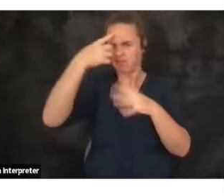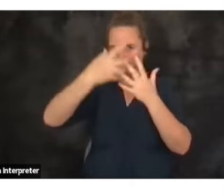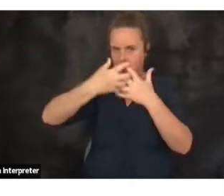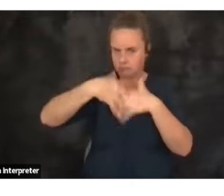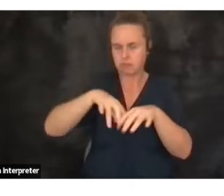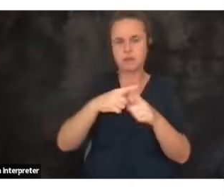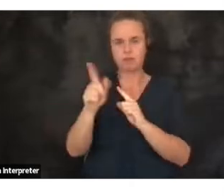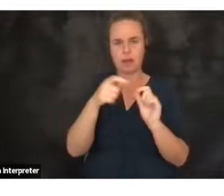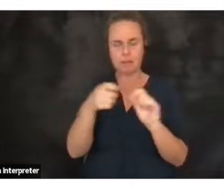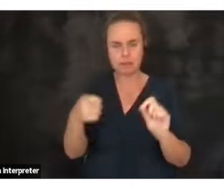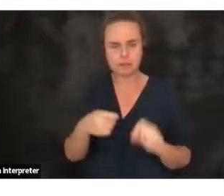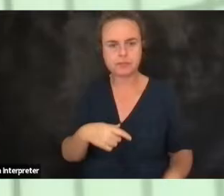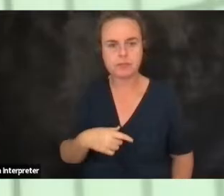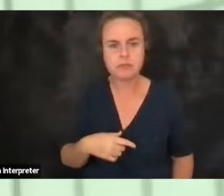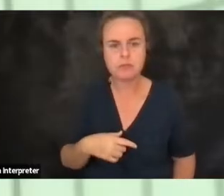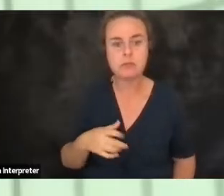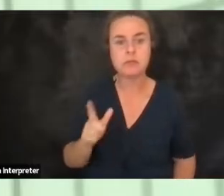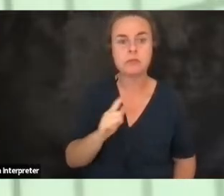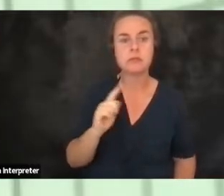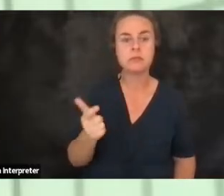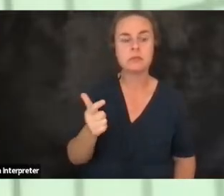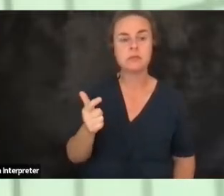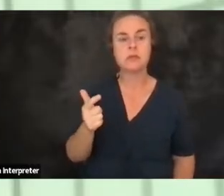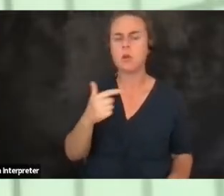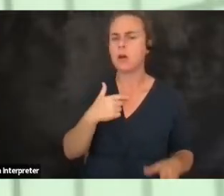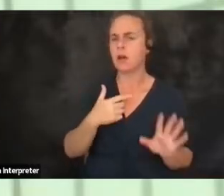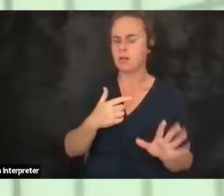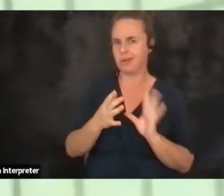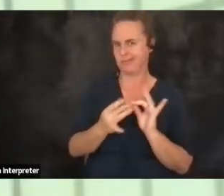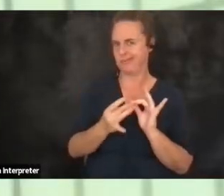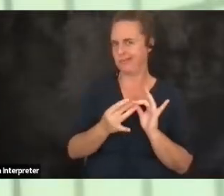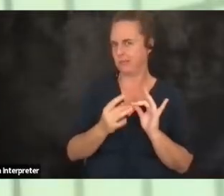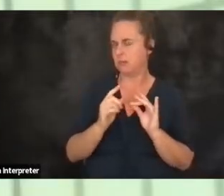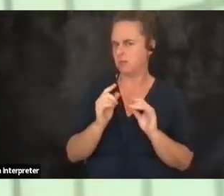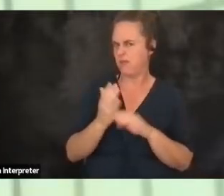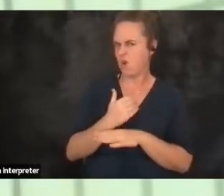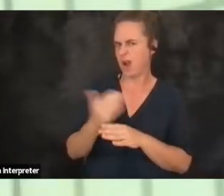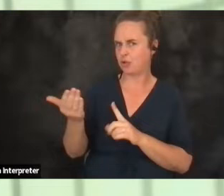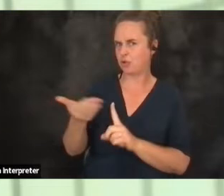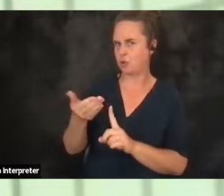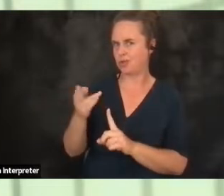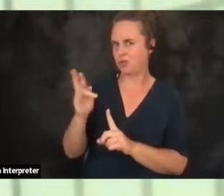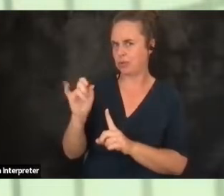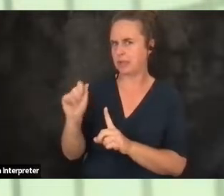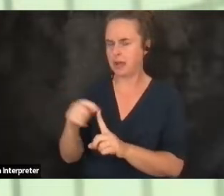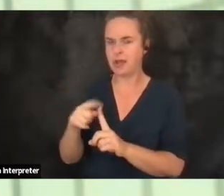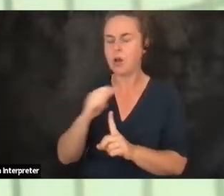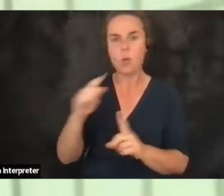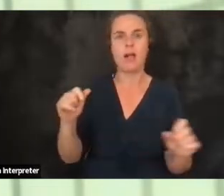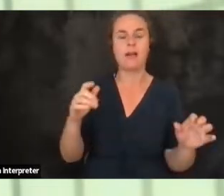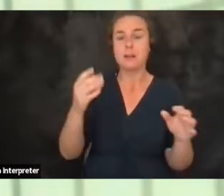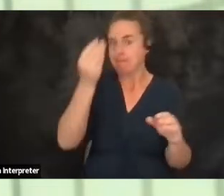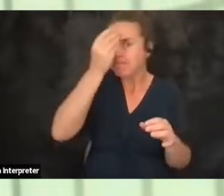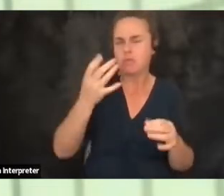Krista. Okay. So let's see. This is going to be a full house today. We